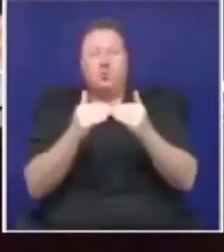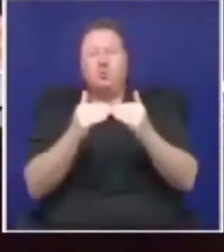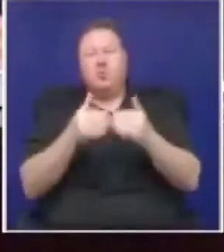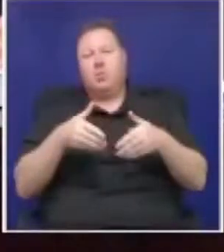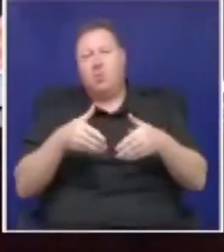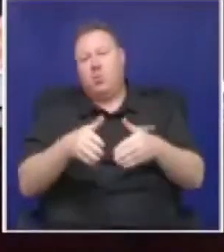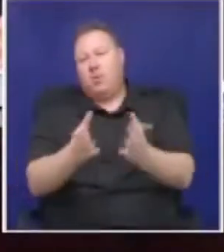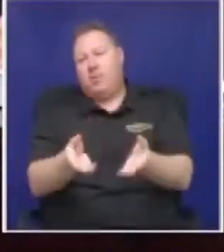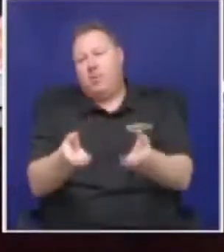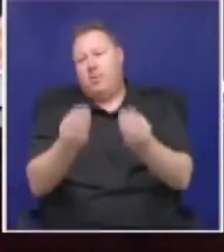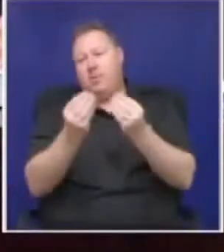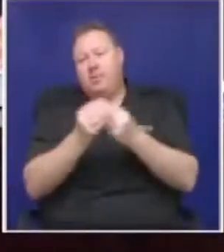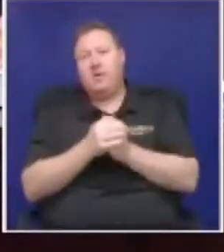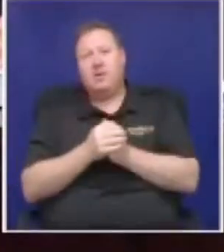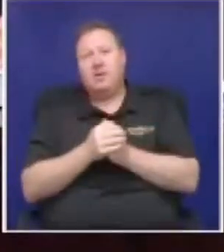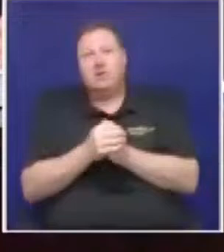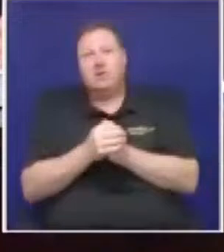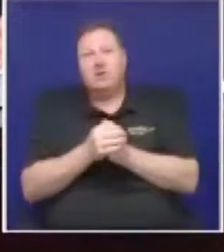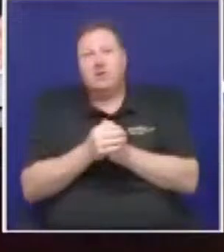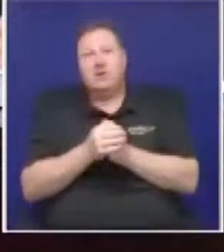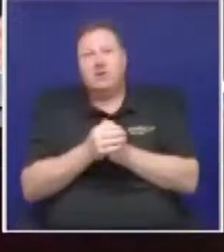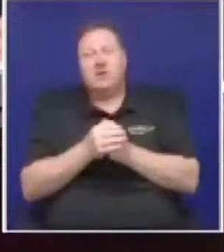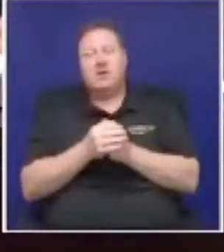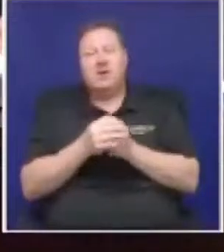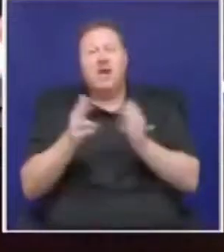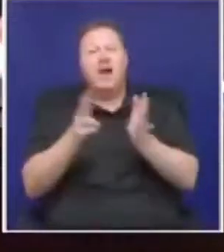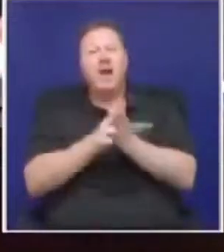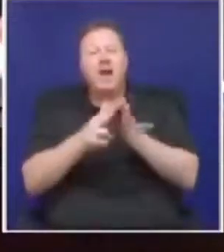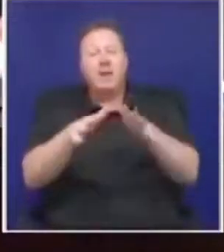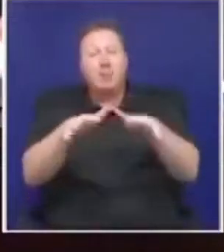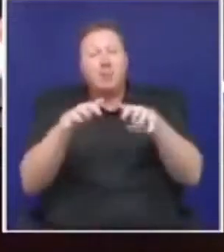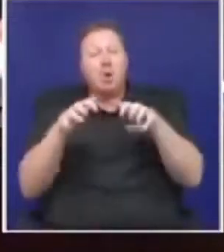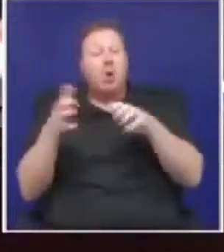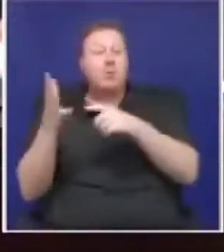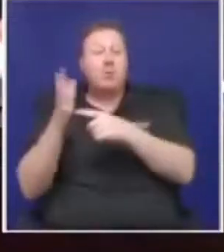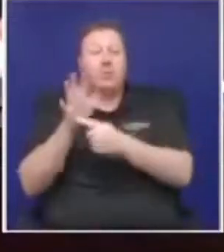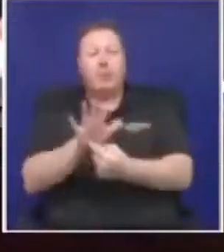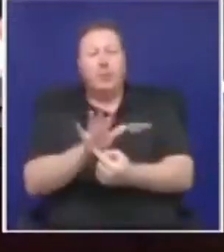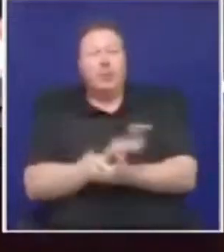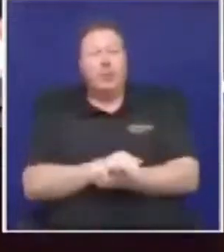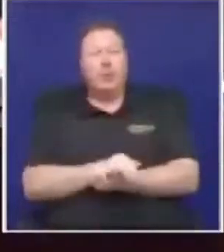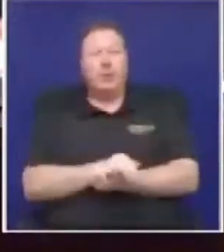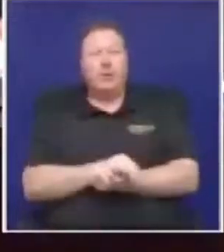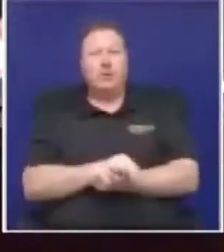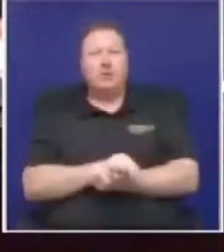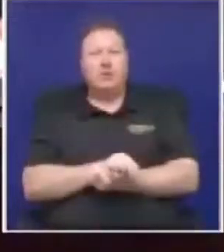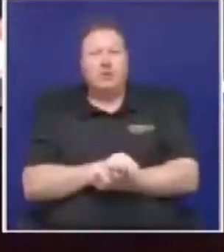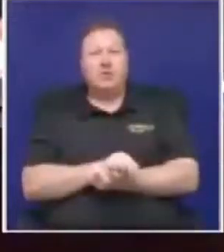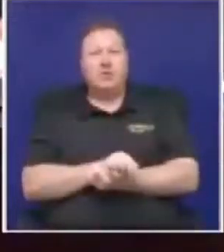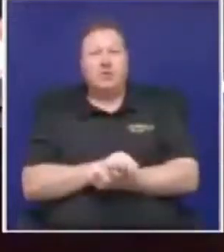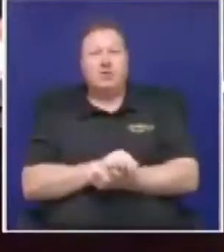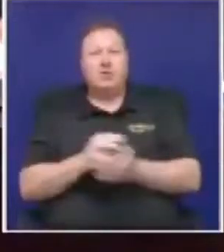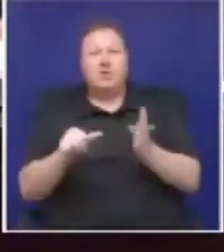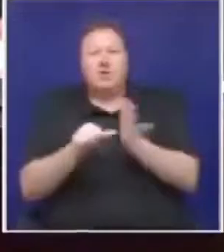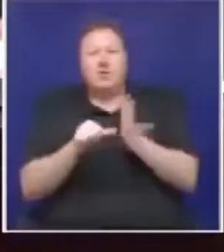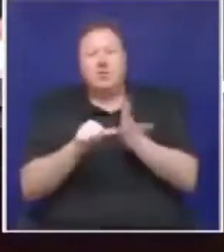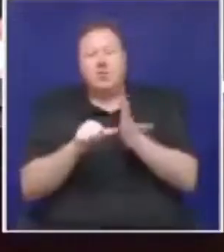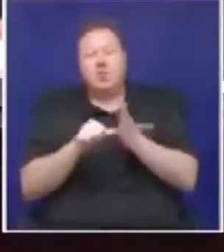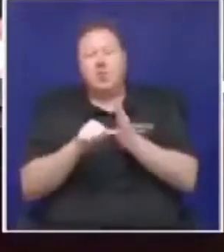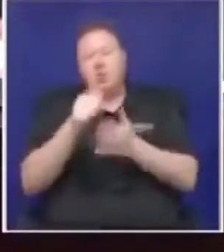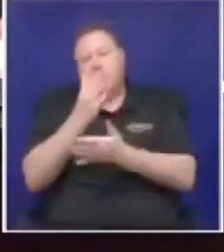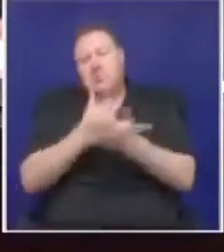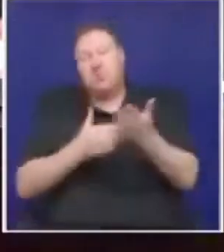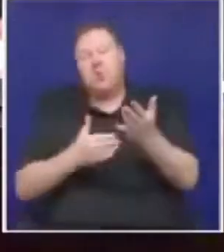as provided for by an Act of Parliament. This provision forms a critical part of our